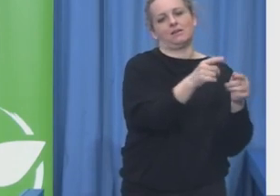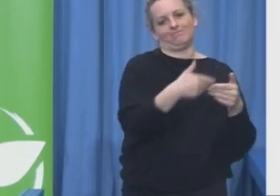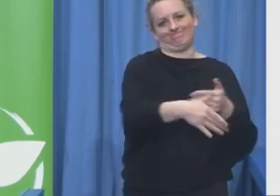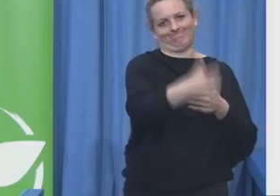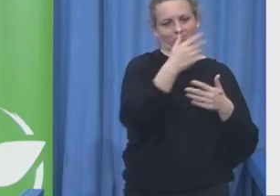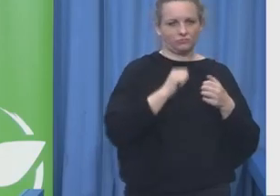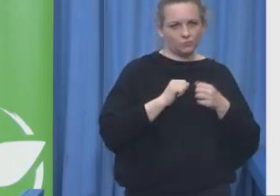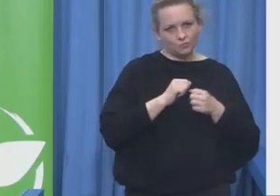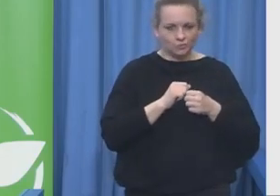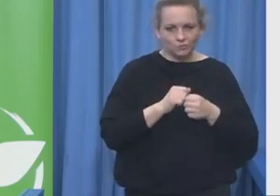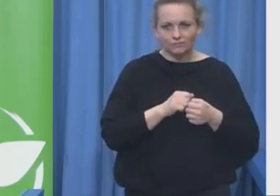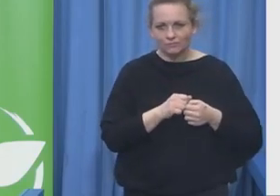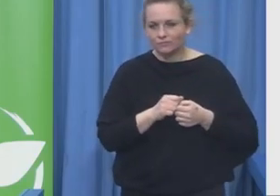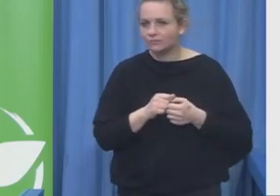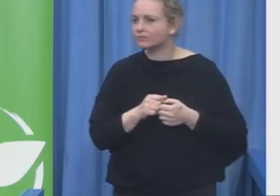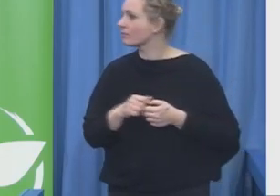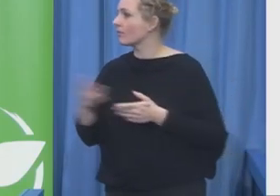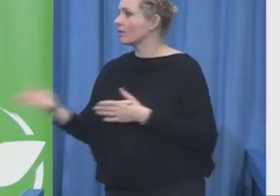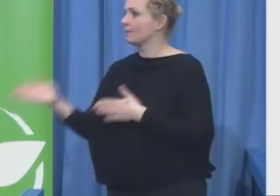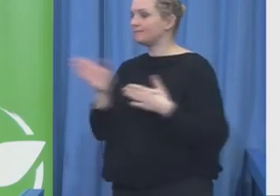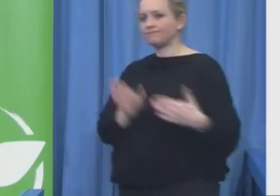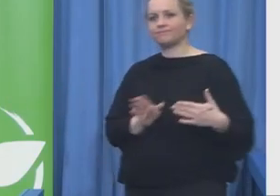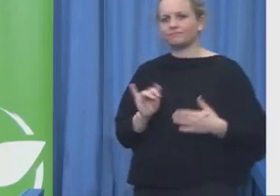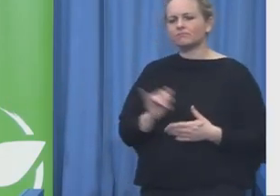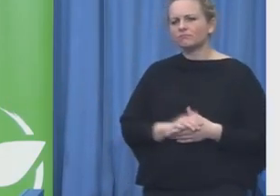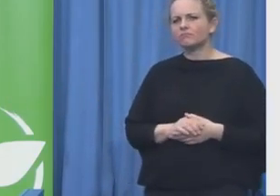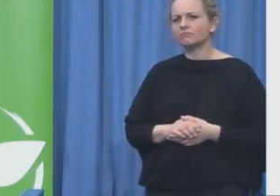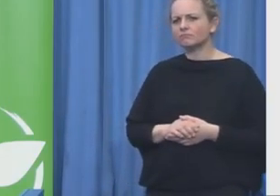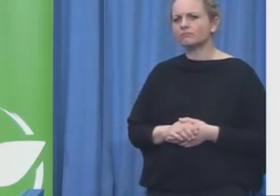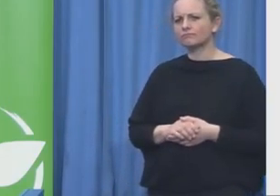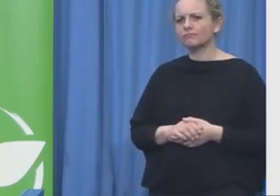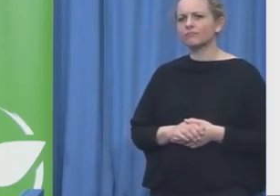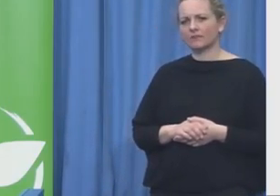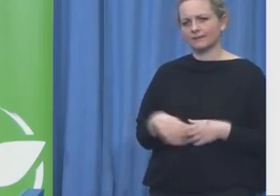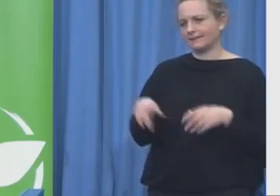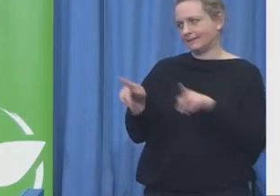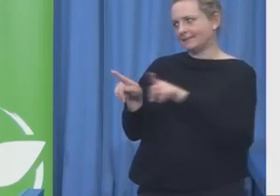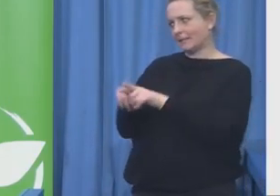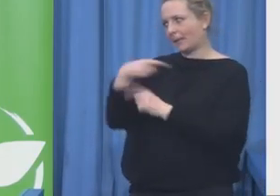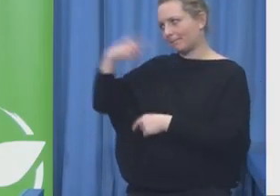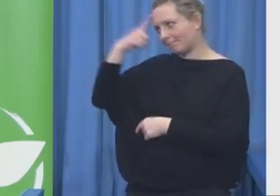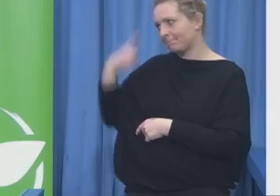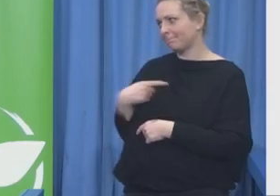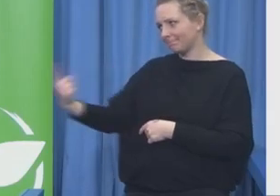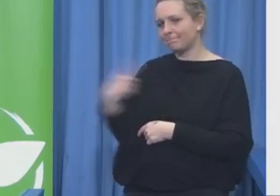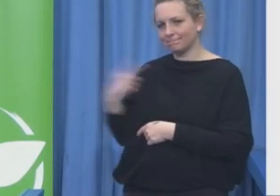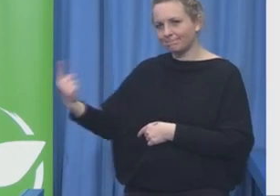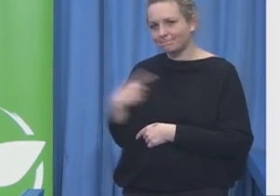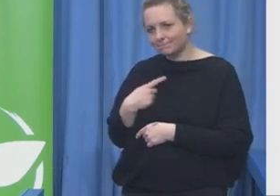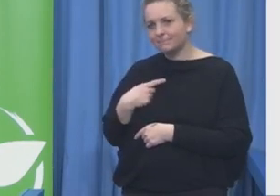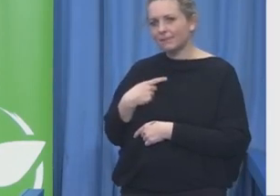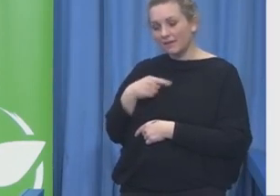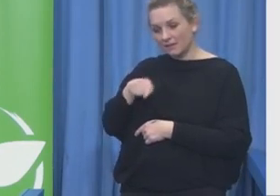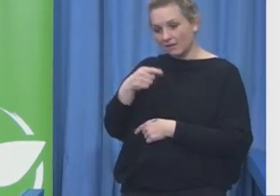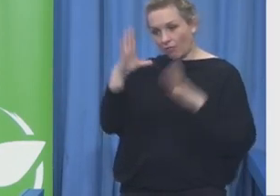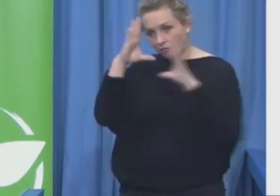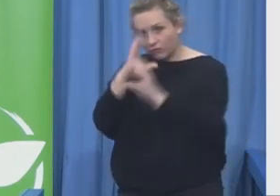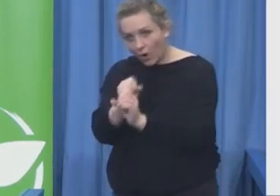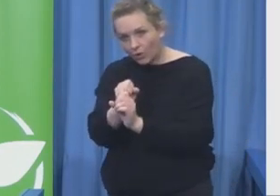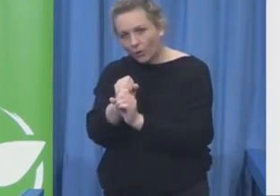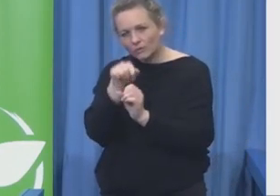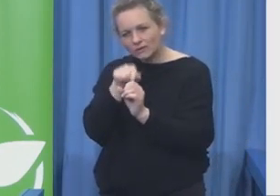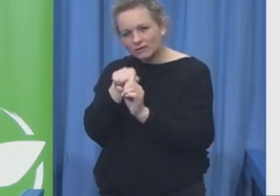said in terms of really, the focus needs to be on looking at the so what factor of all